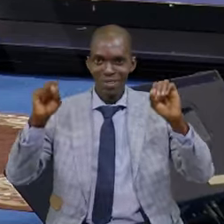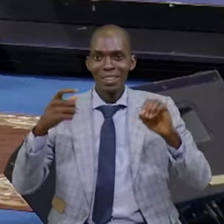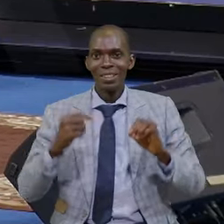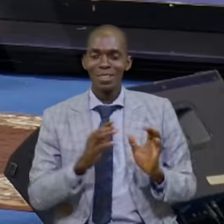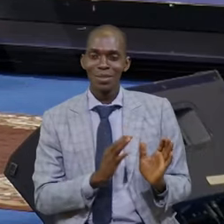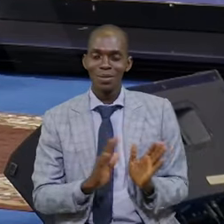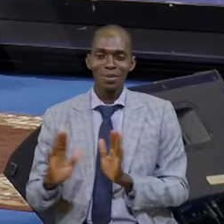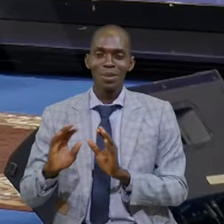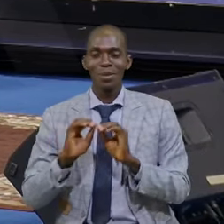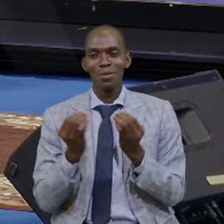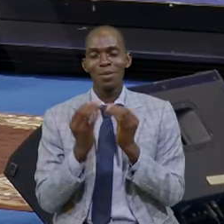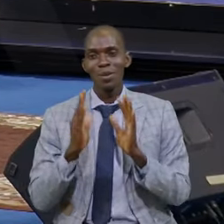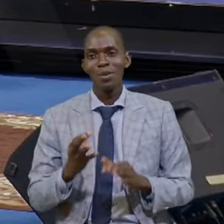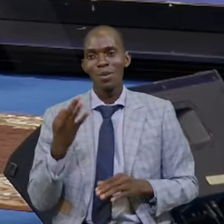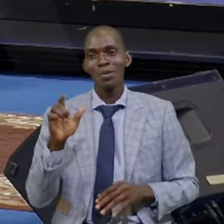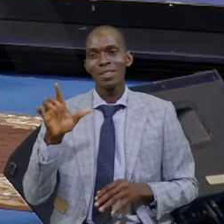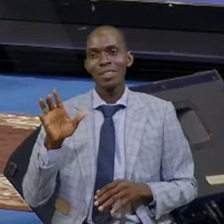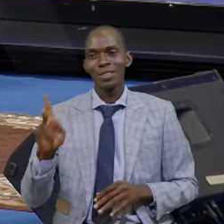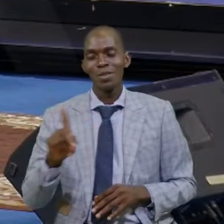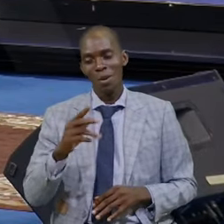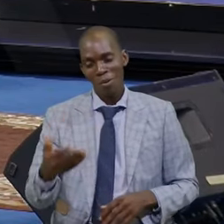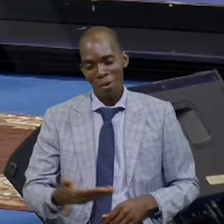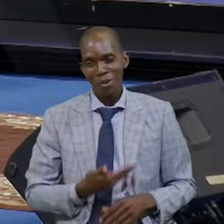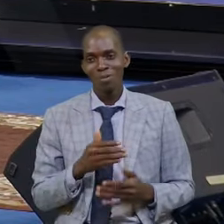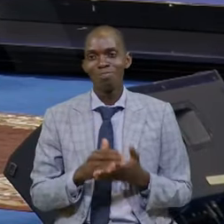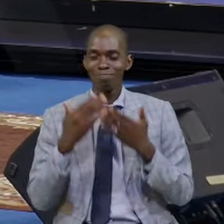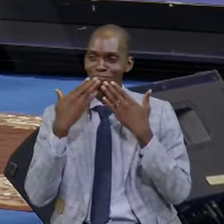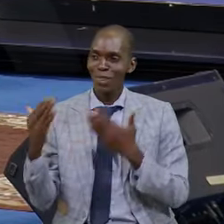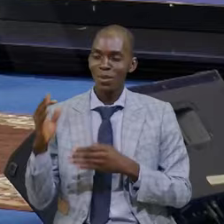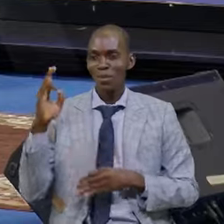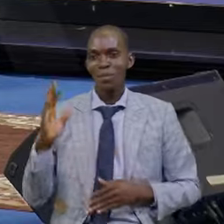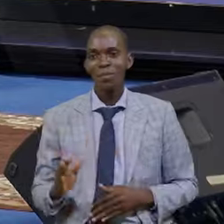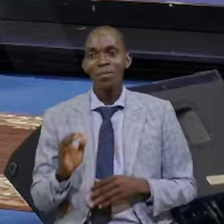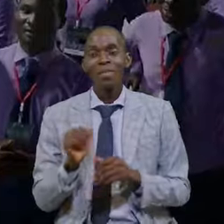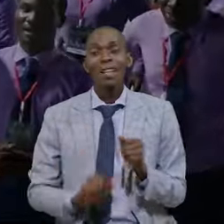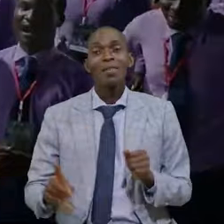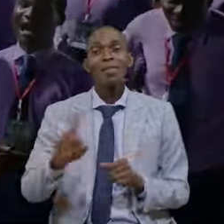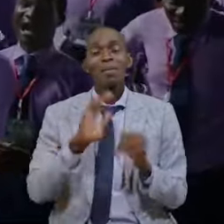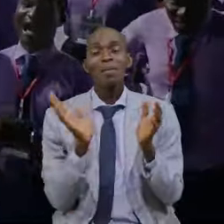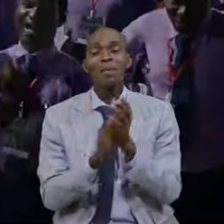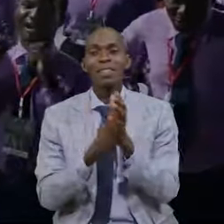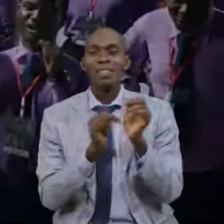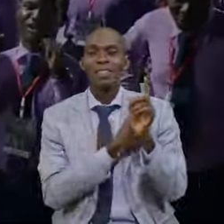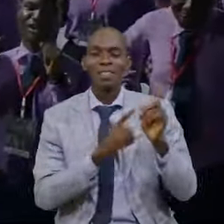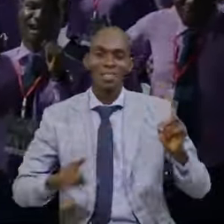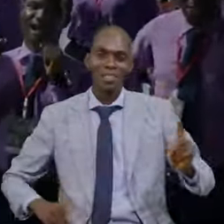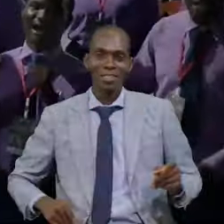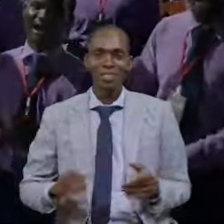GCK. You are welcome, sir. Thank you, Pastor. Everybody, praise the Lord.